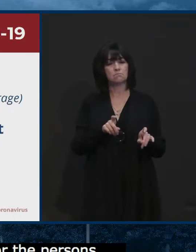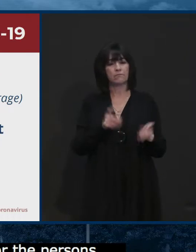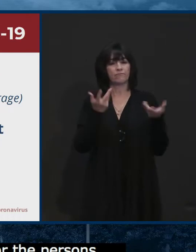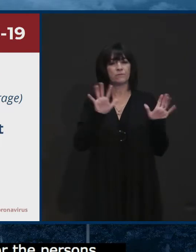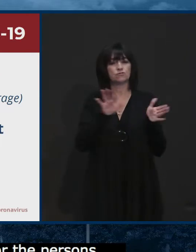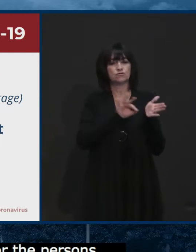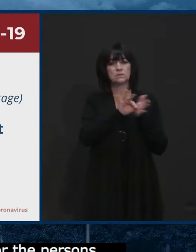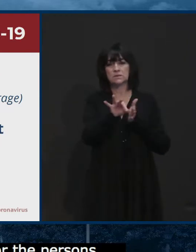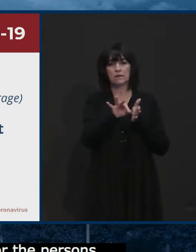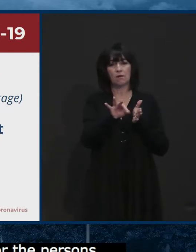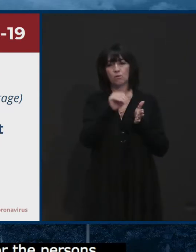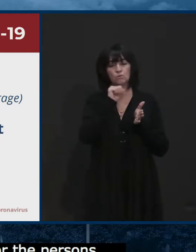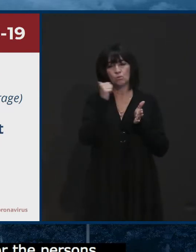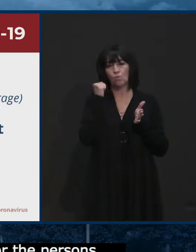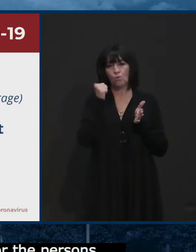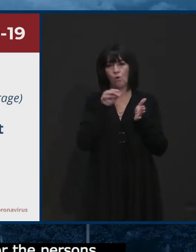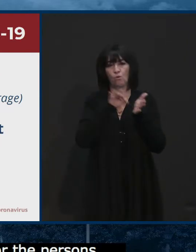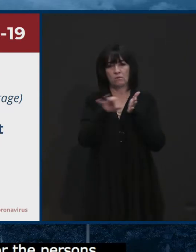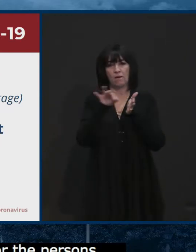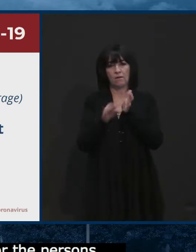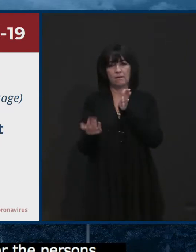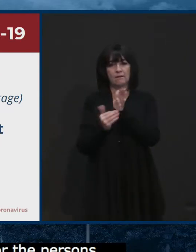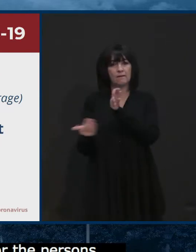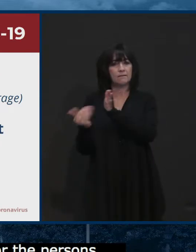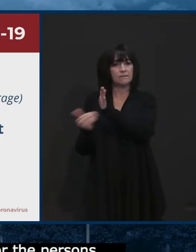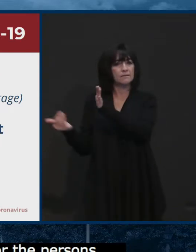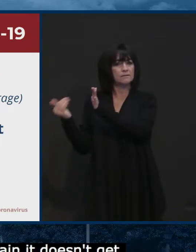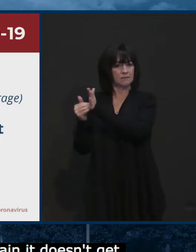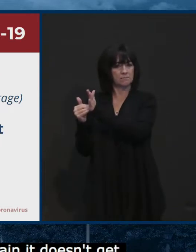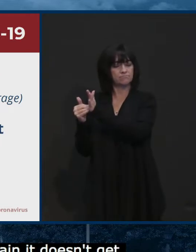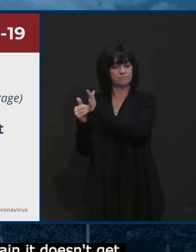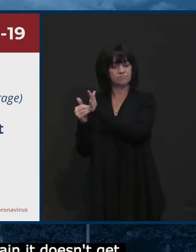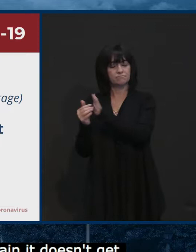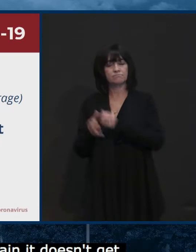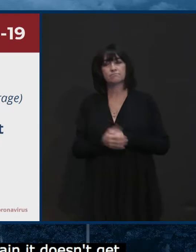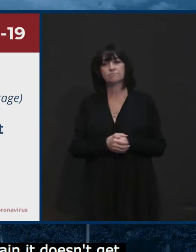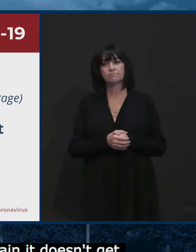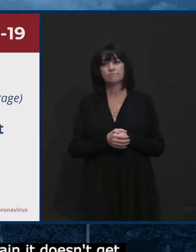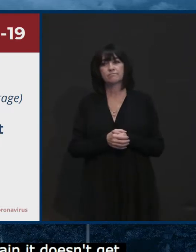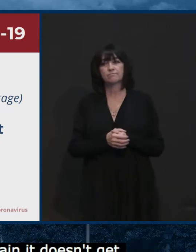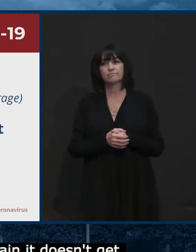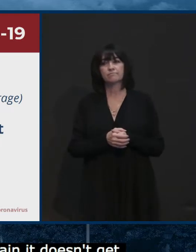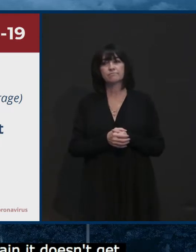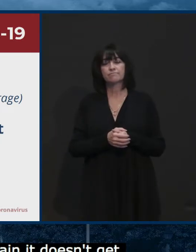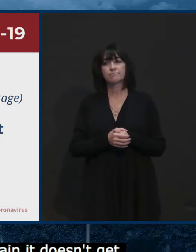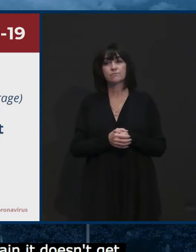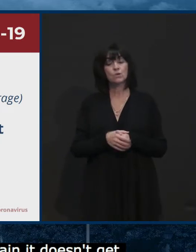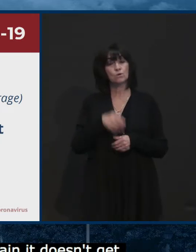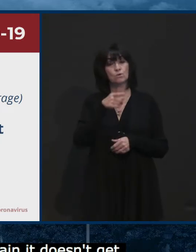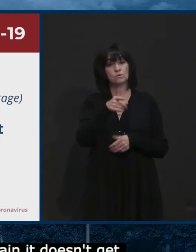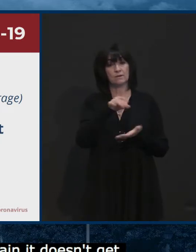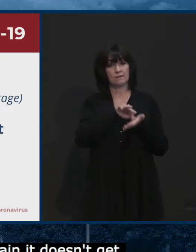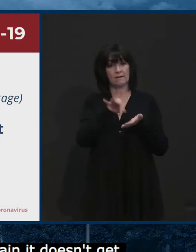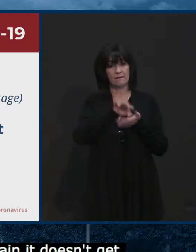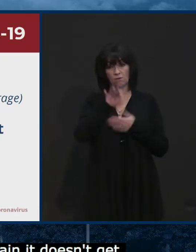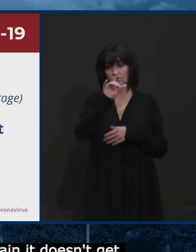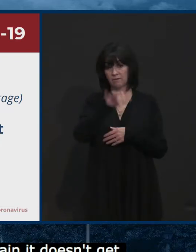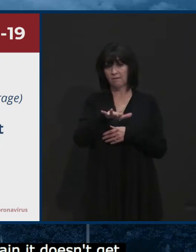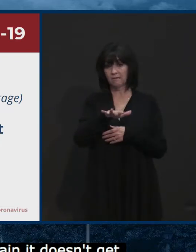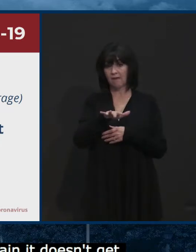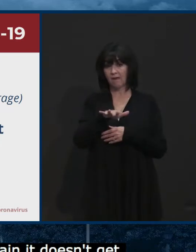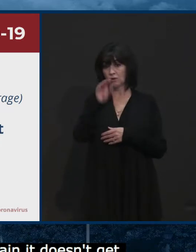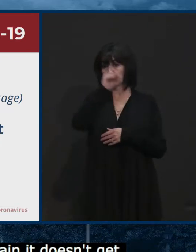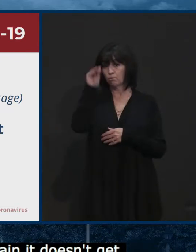of the denominator in the calculation for the percentage. And so you can see that when you calculate the percentage of